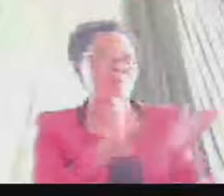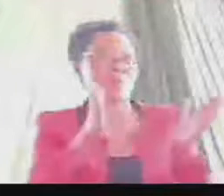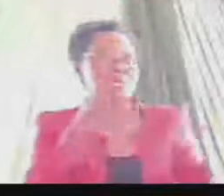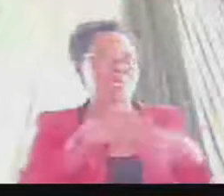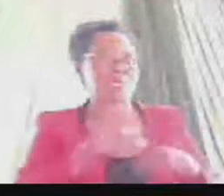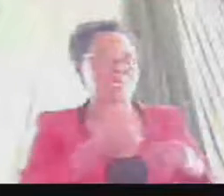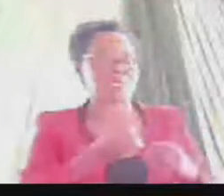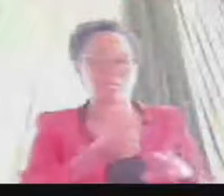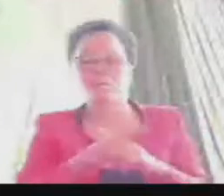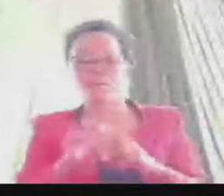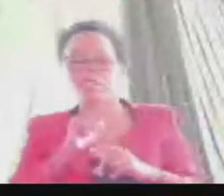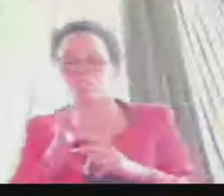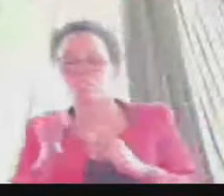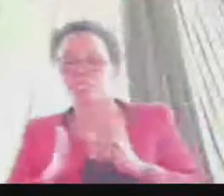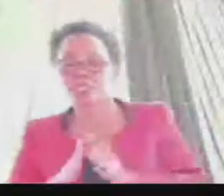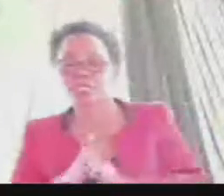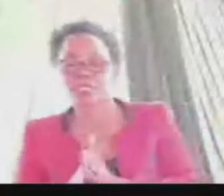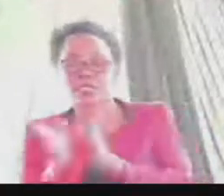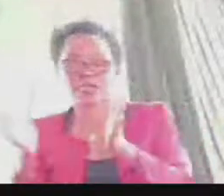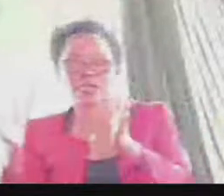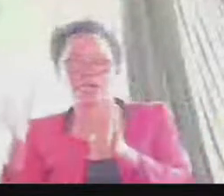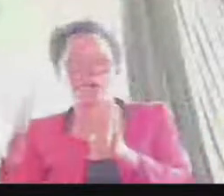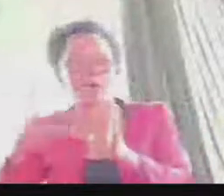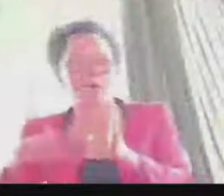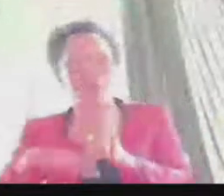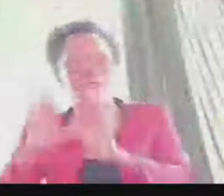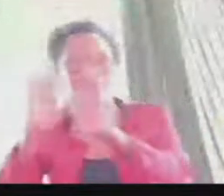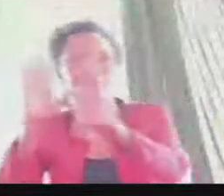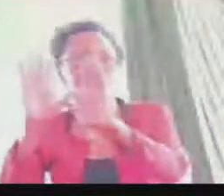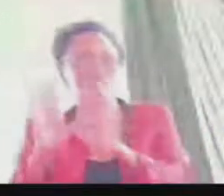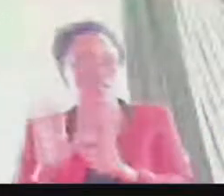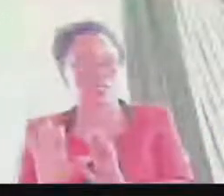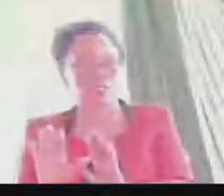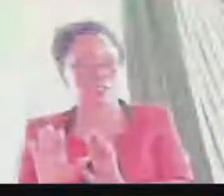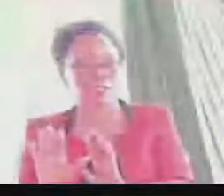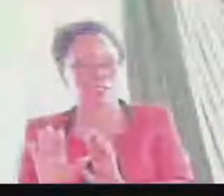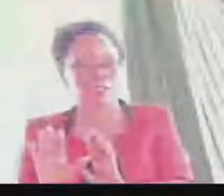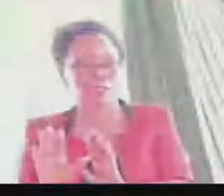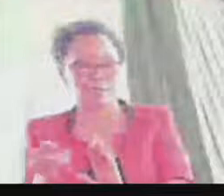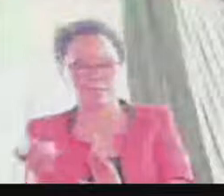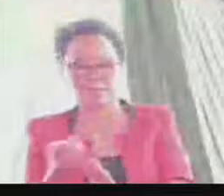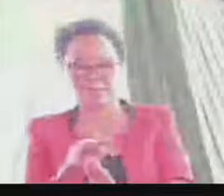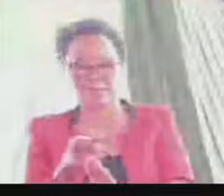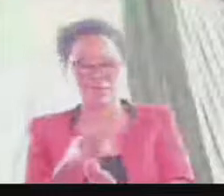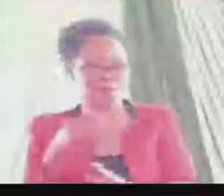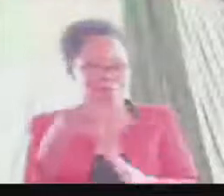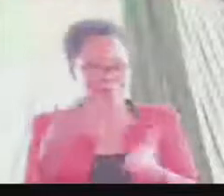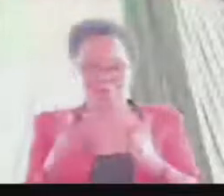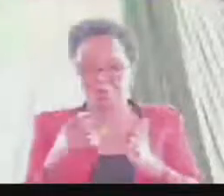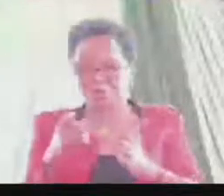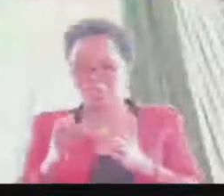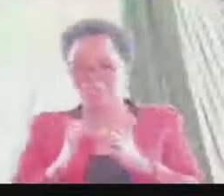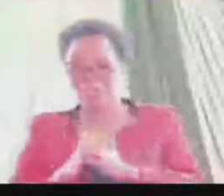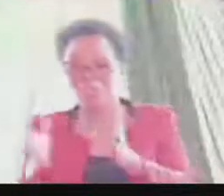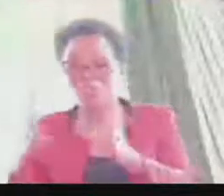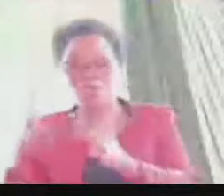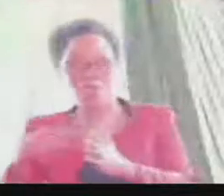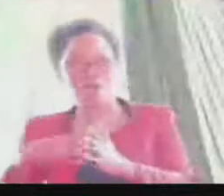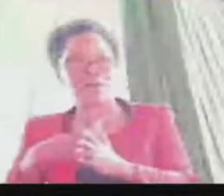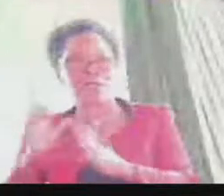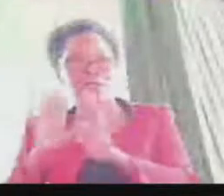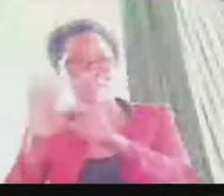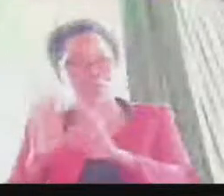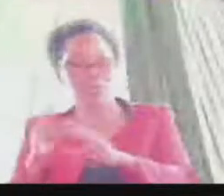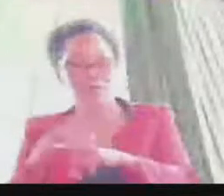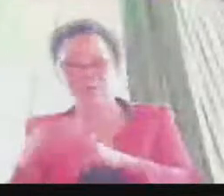not general public importance. And this one may be of general public importance, but the public has no